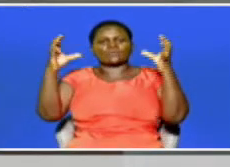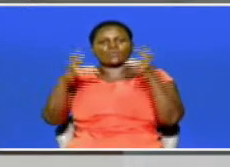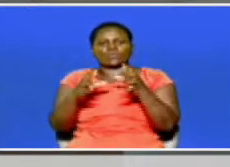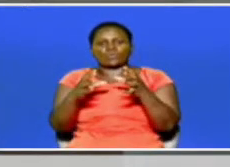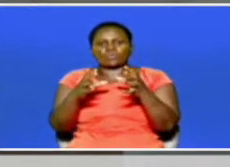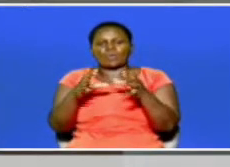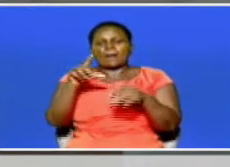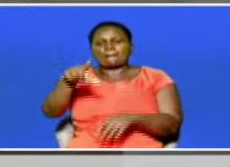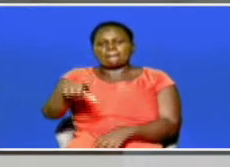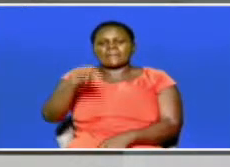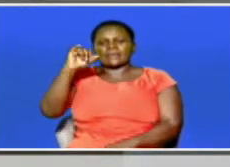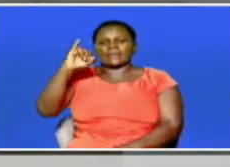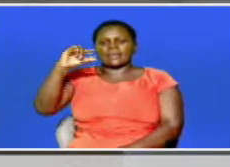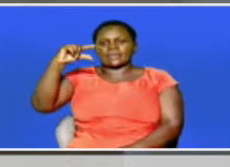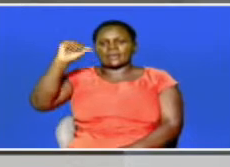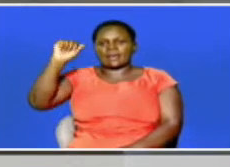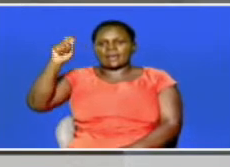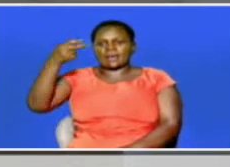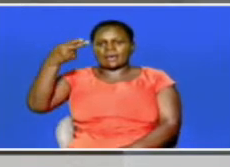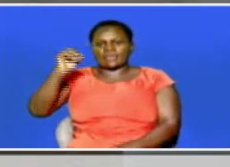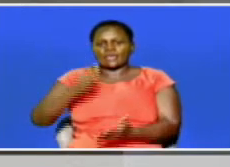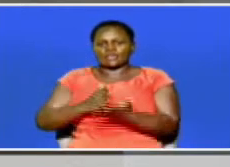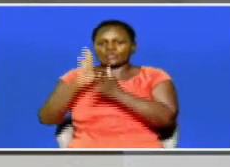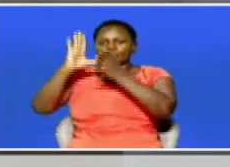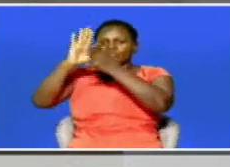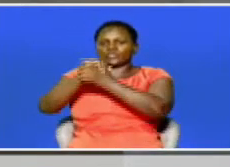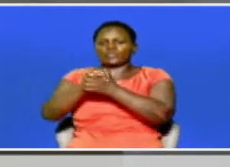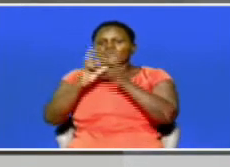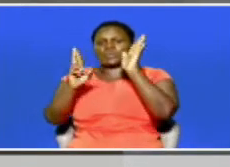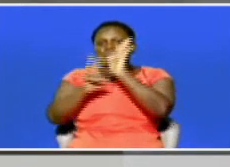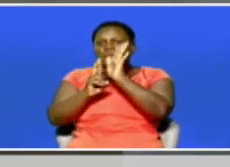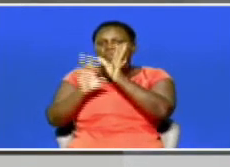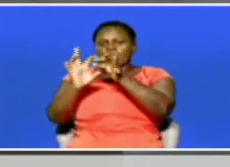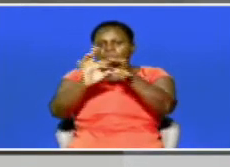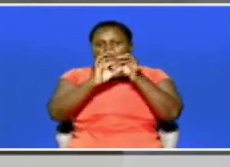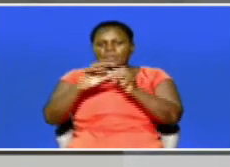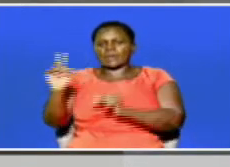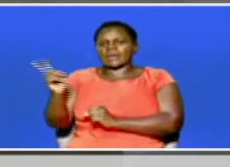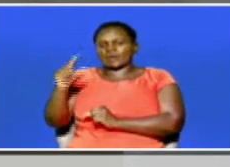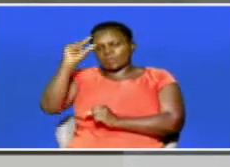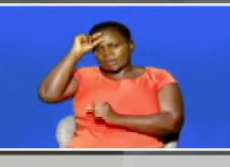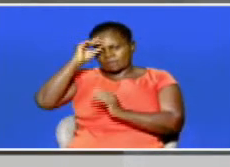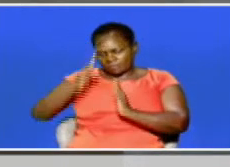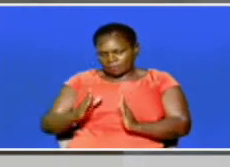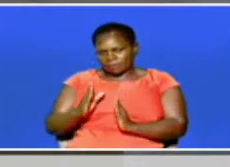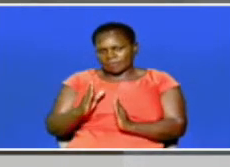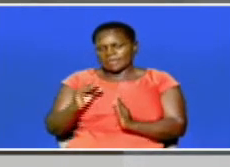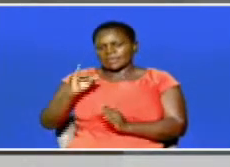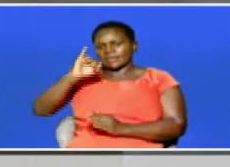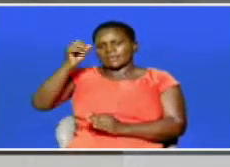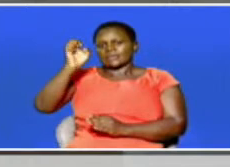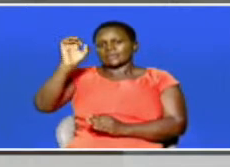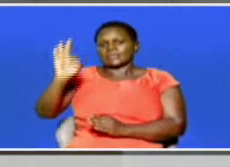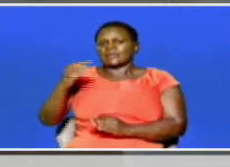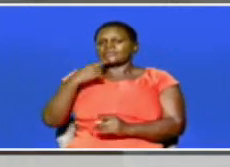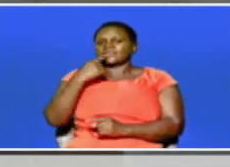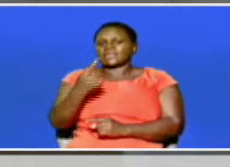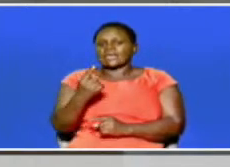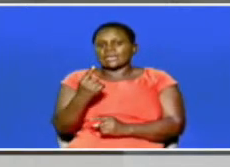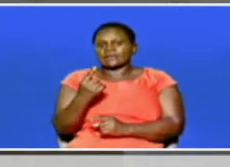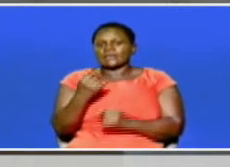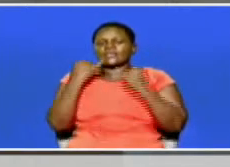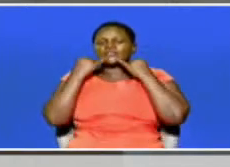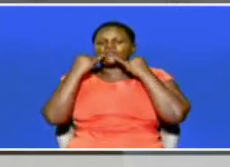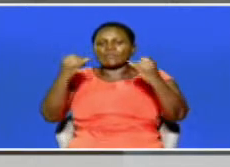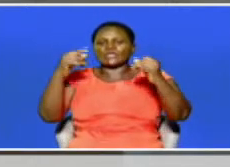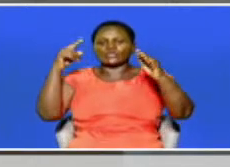Kenya settled on Polycarp Igathe through Jubilee to represent the coalition for Nairobi governorship. Jeff Kirui reports on the